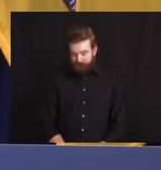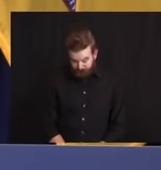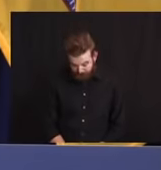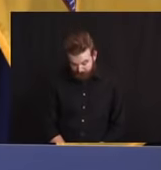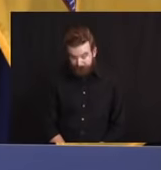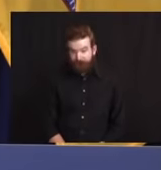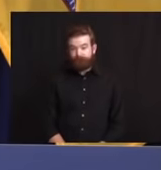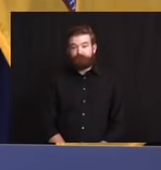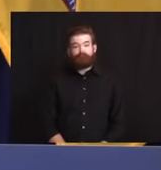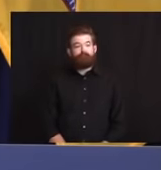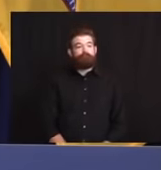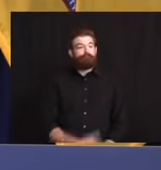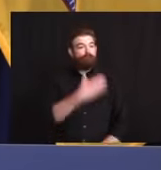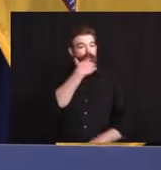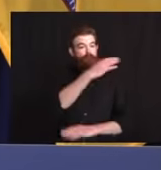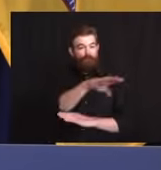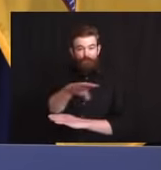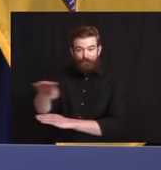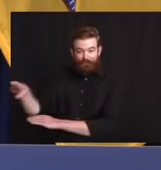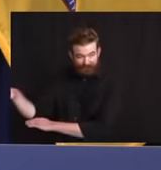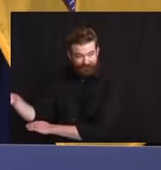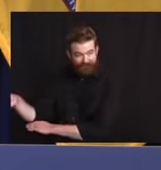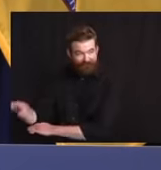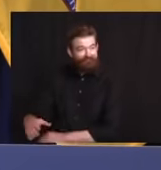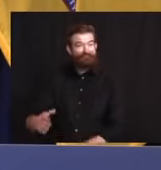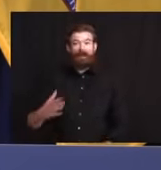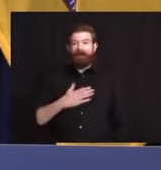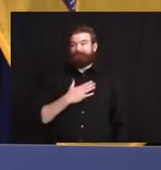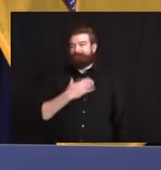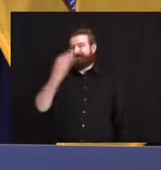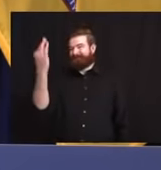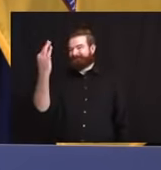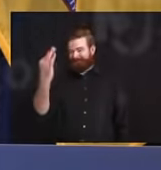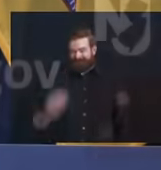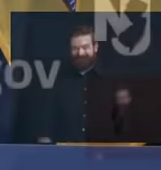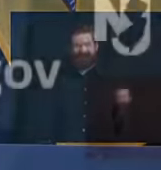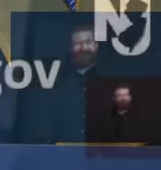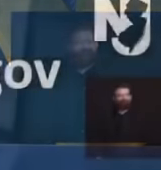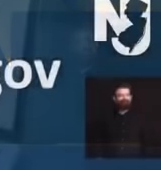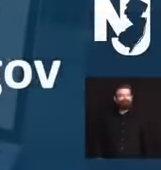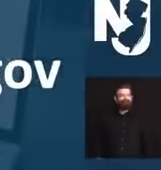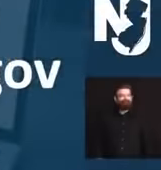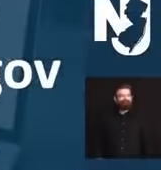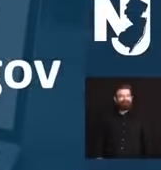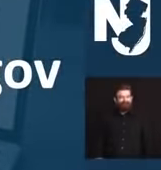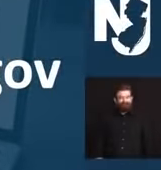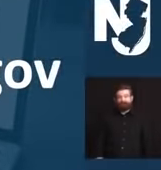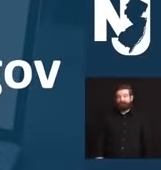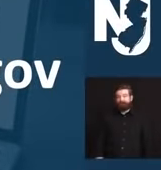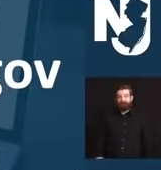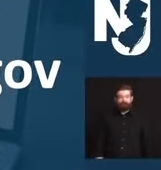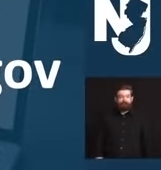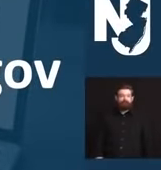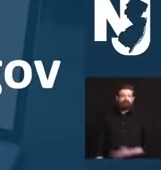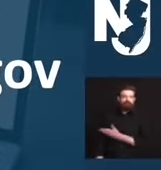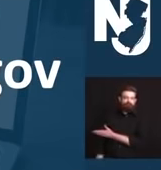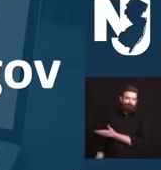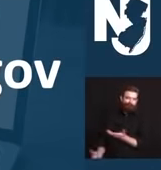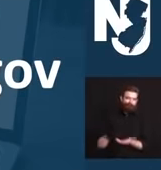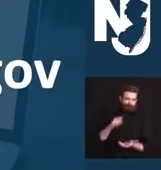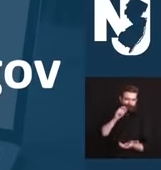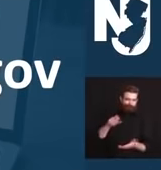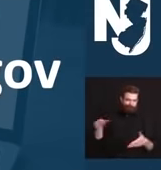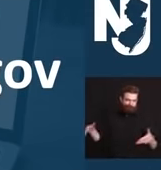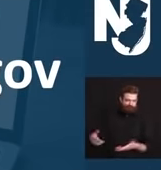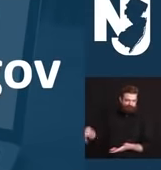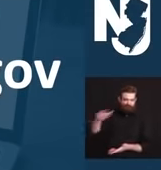Good afternoon, everyone, and happy Friday. I'm joined to my right by the woman who needs no introduction, the Commissioner of the Department of Health, Judy